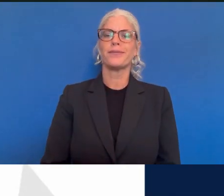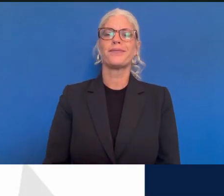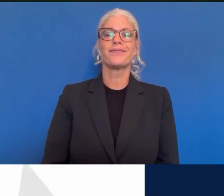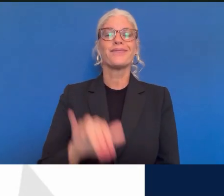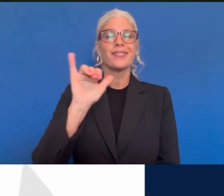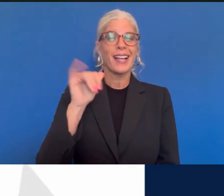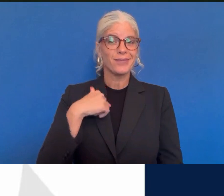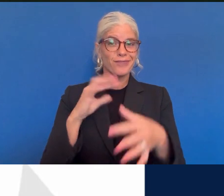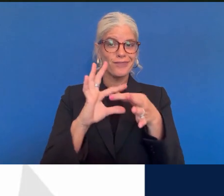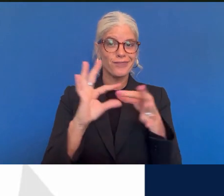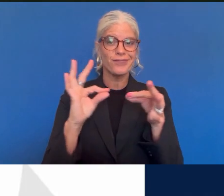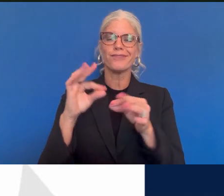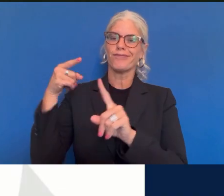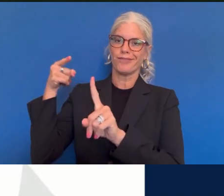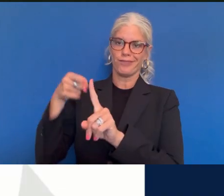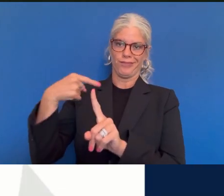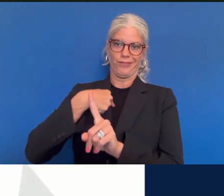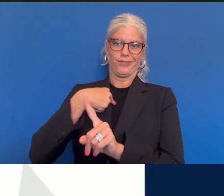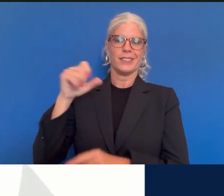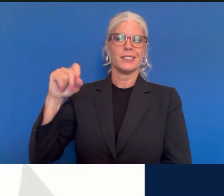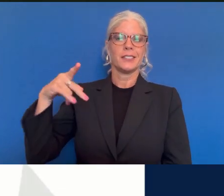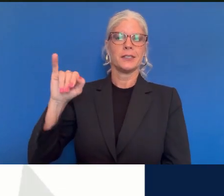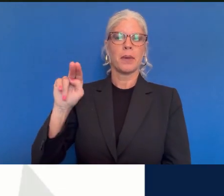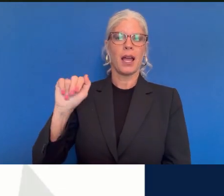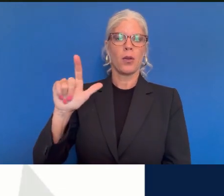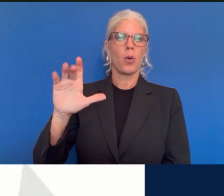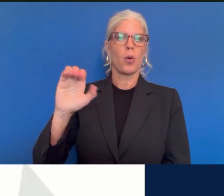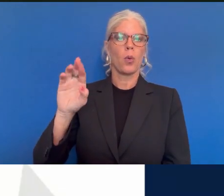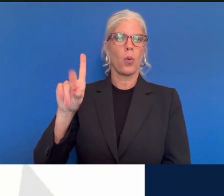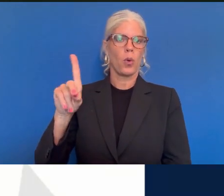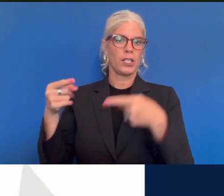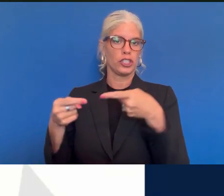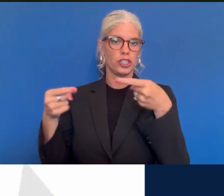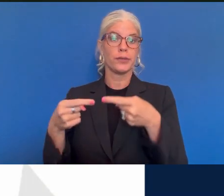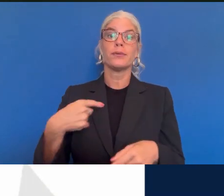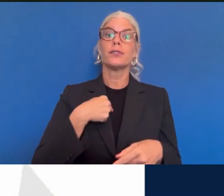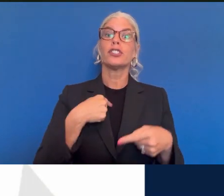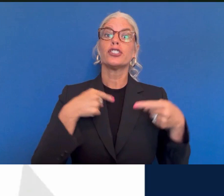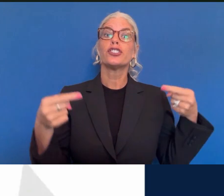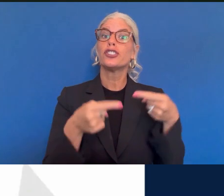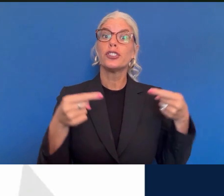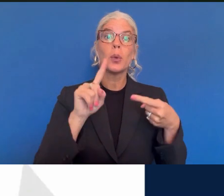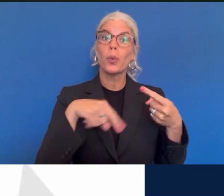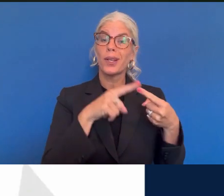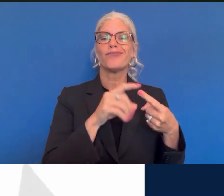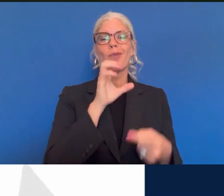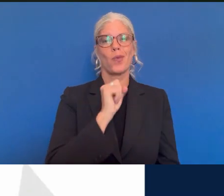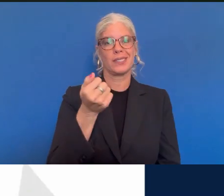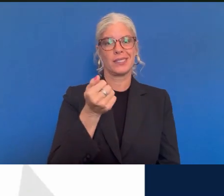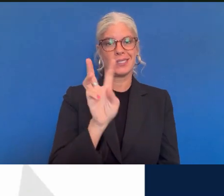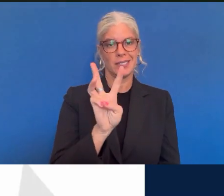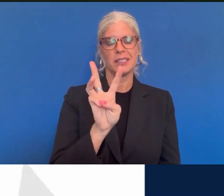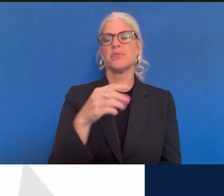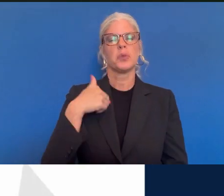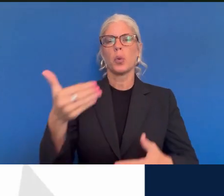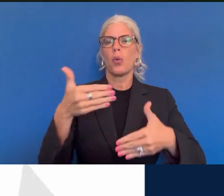So, like I said, I have a spinal cord injury. I was injured at age 16, and I'm going to fast